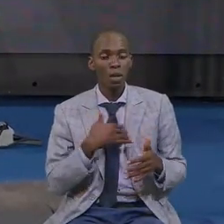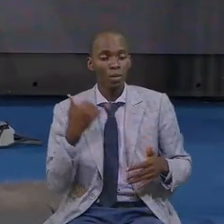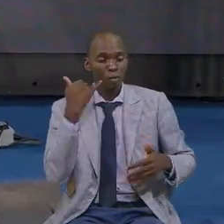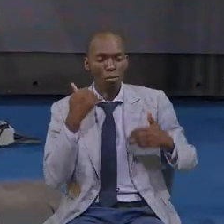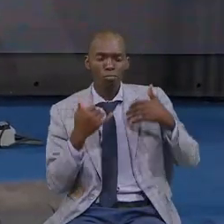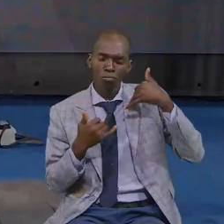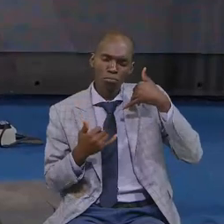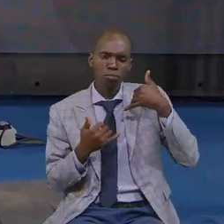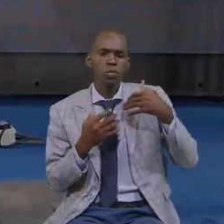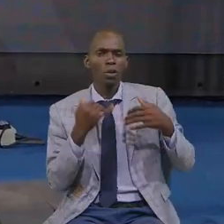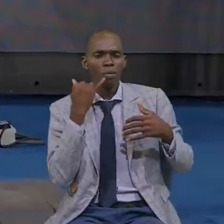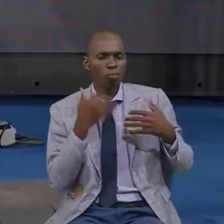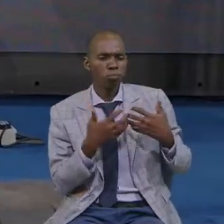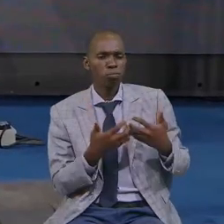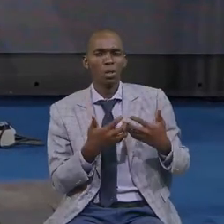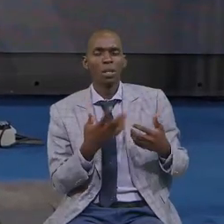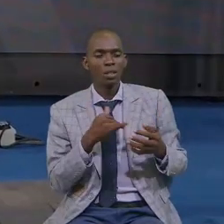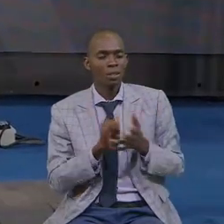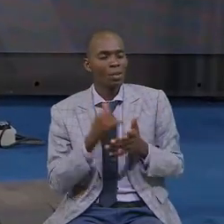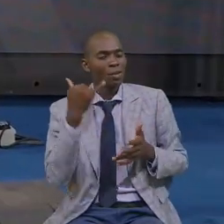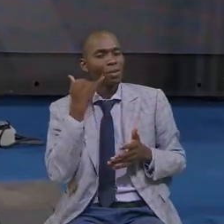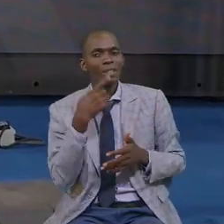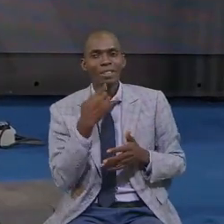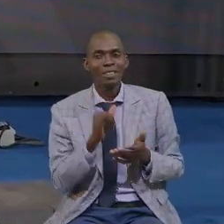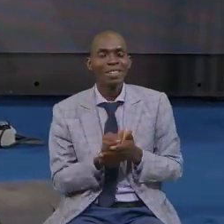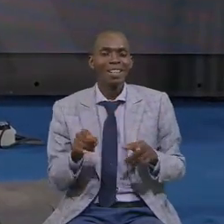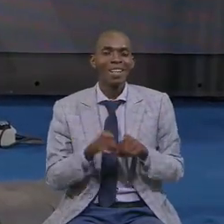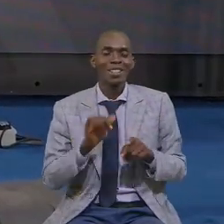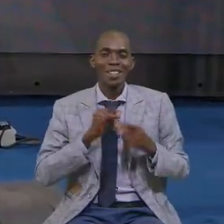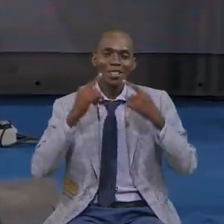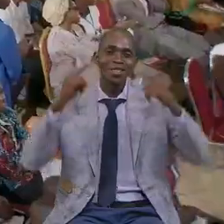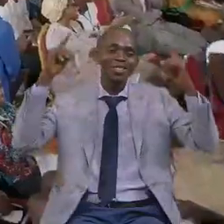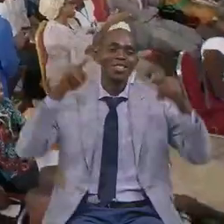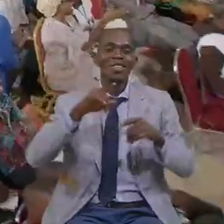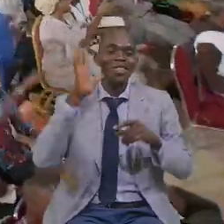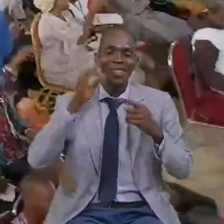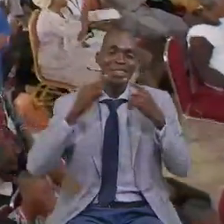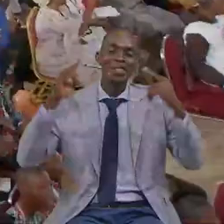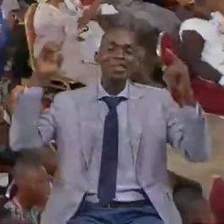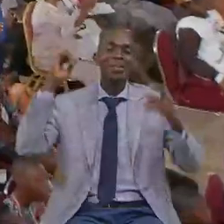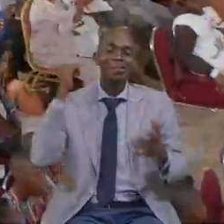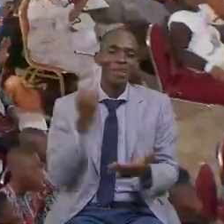and the ringing tone says, as I succeed, you will succeed.